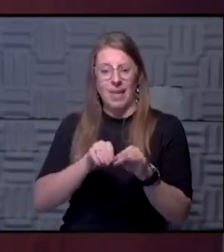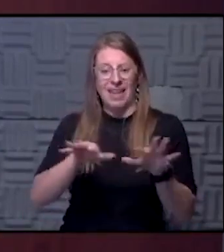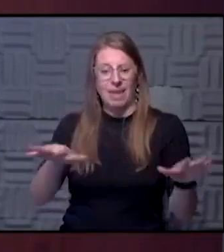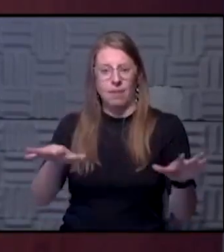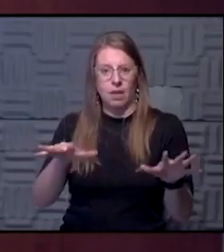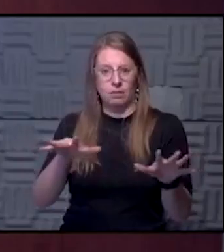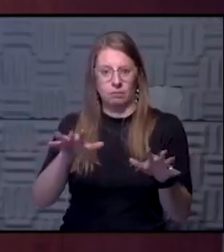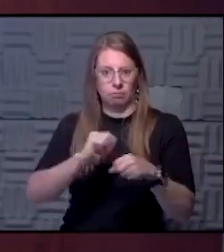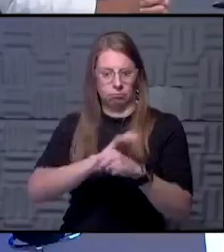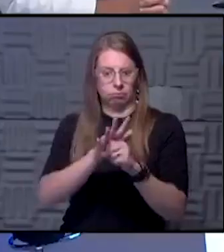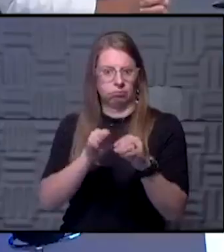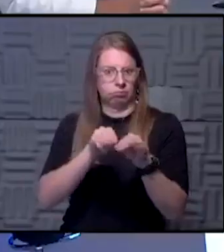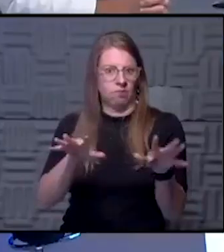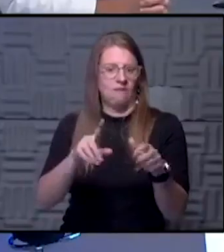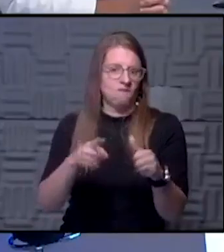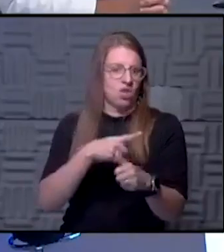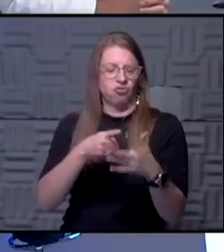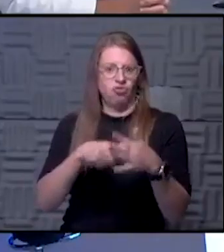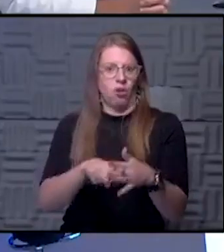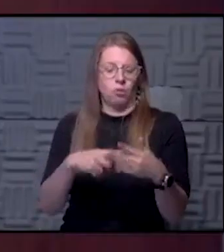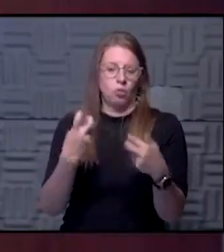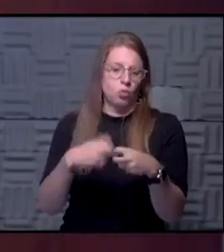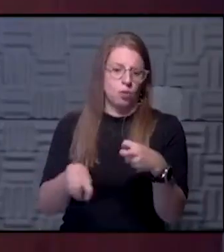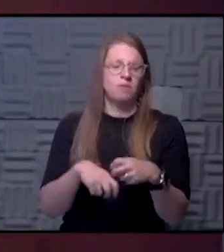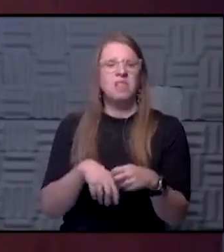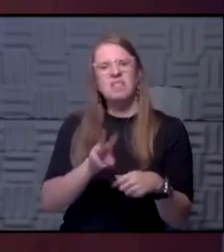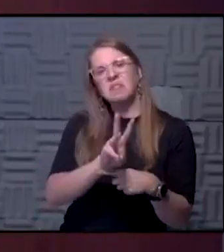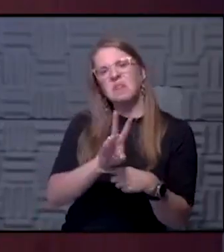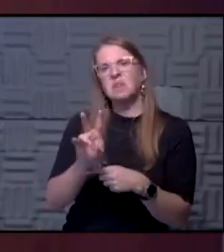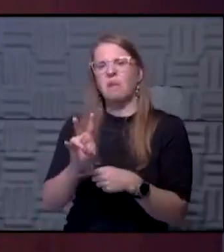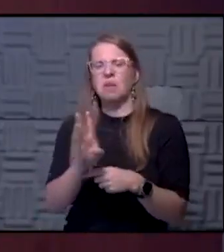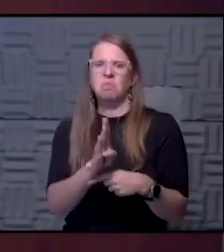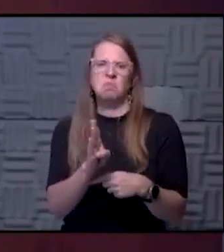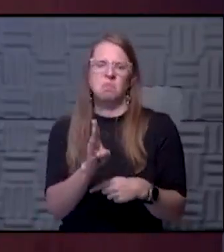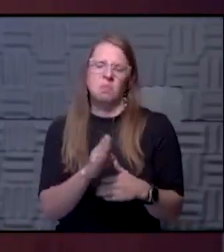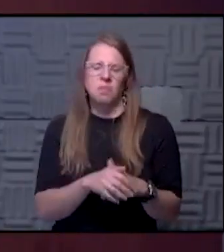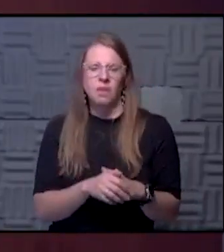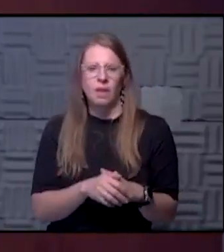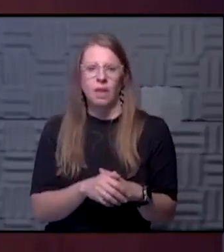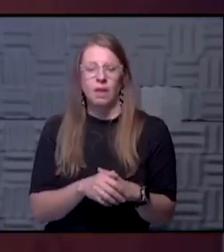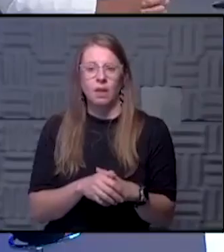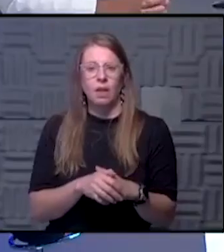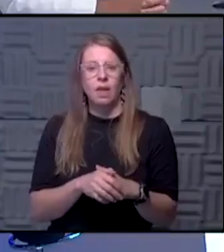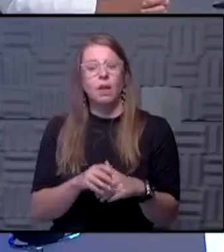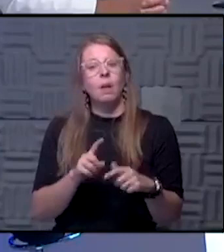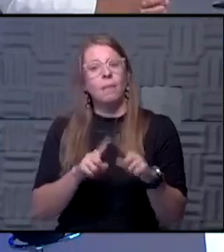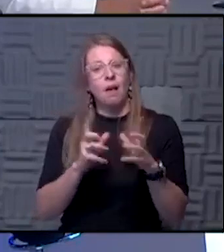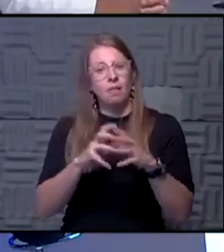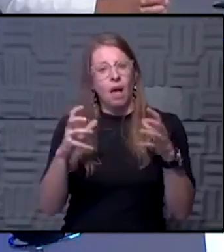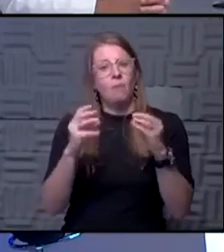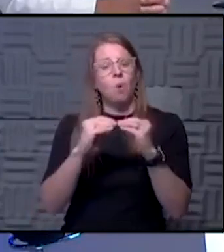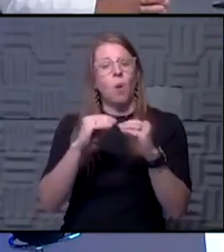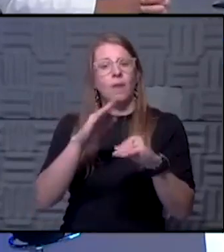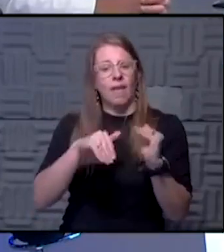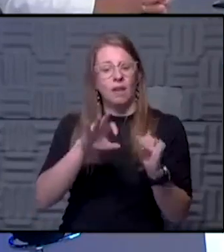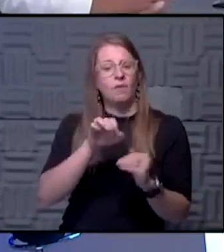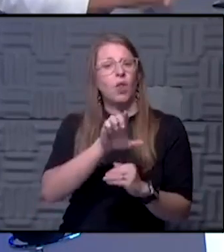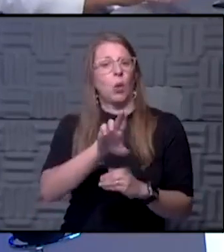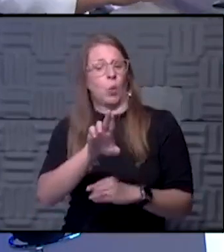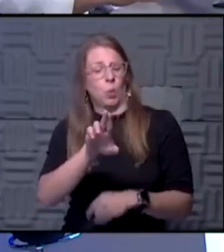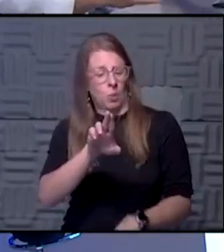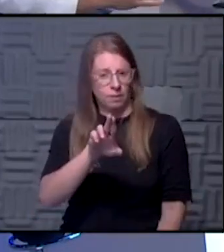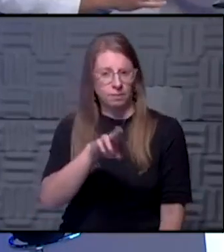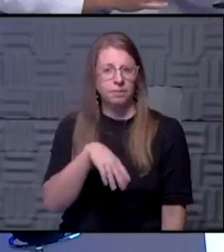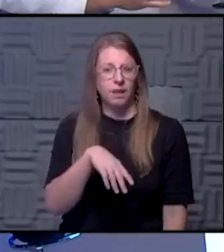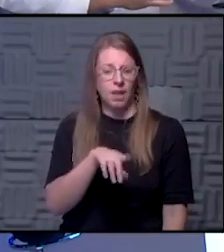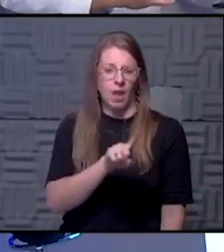Yeah, it was tough. So I'd give it a 6 or 7 based on mortality. But it's still quite a bit more than influenza, as we've seen from even